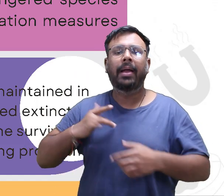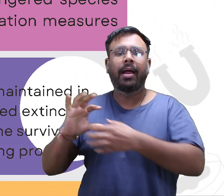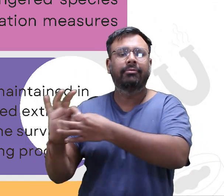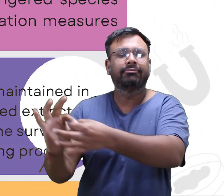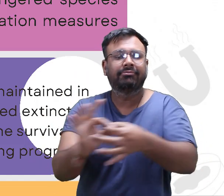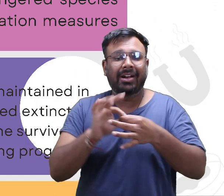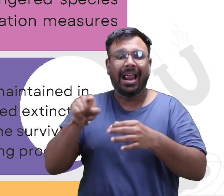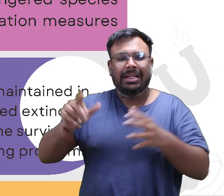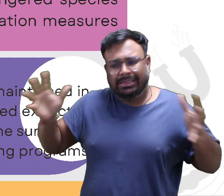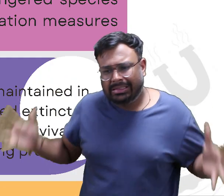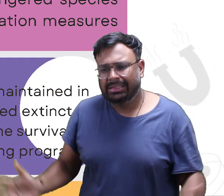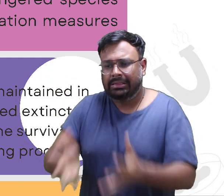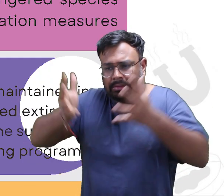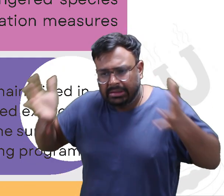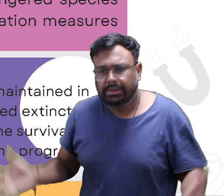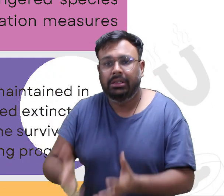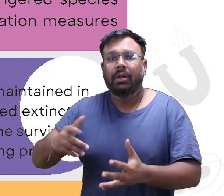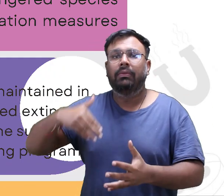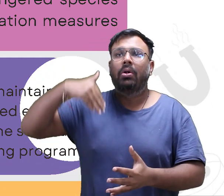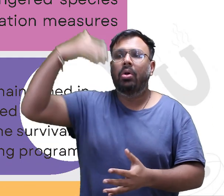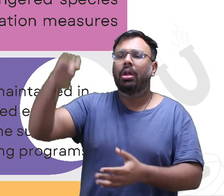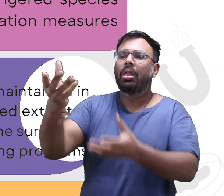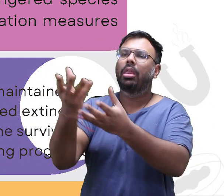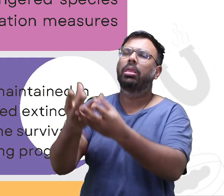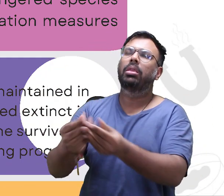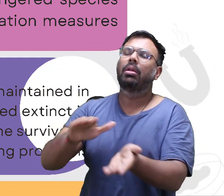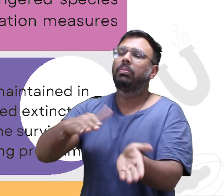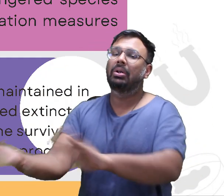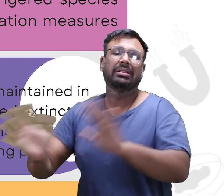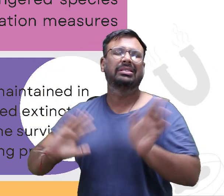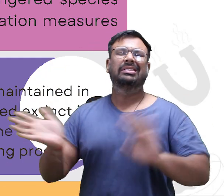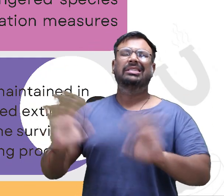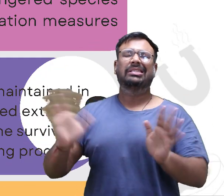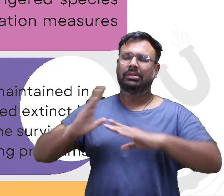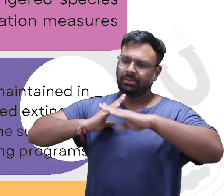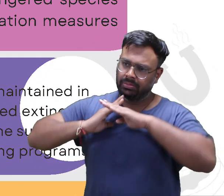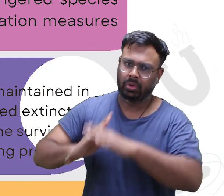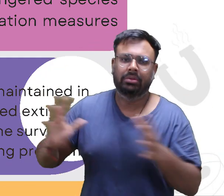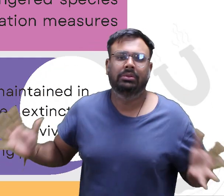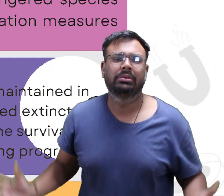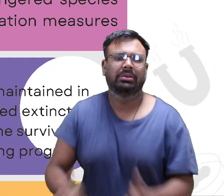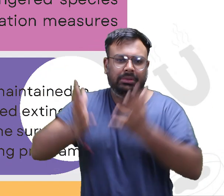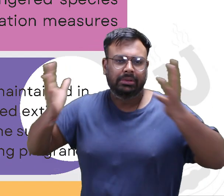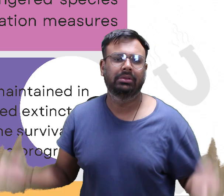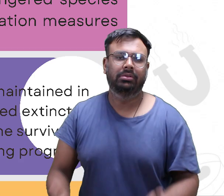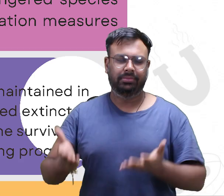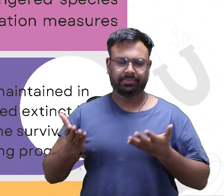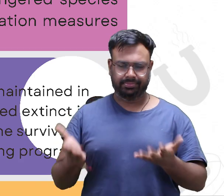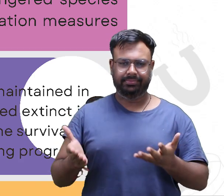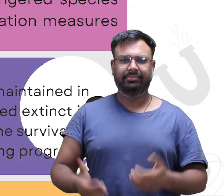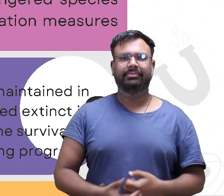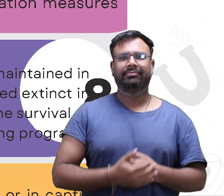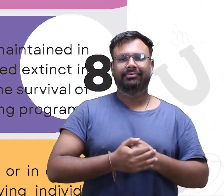critically low. Critically endangered species are on the brink of extinction and urgent